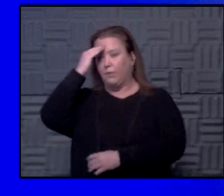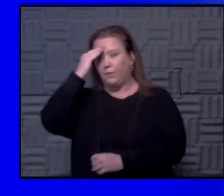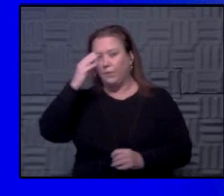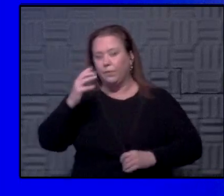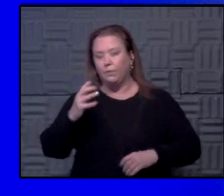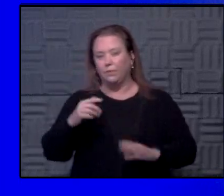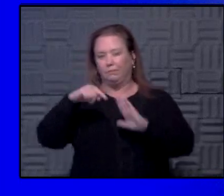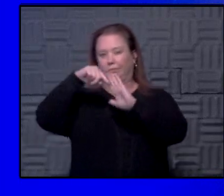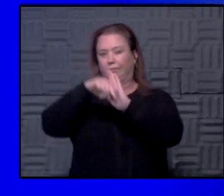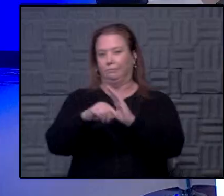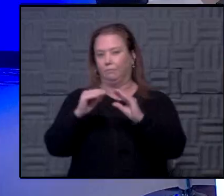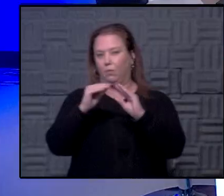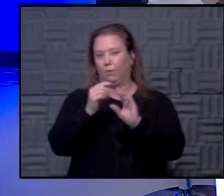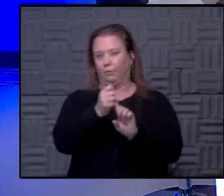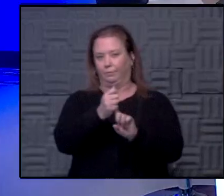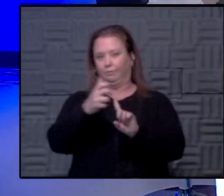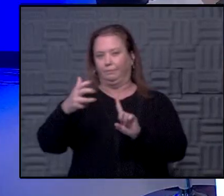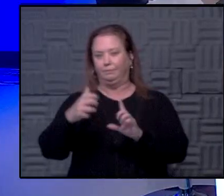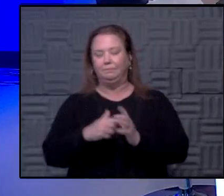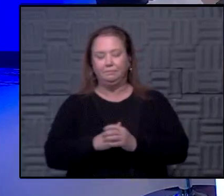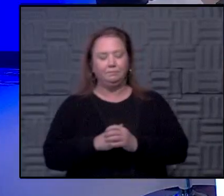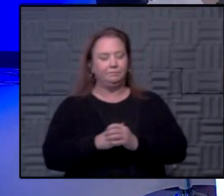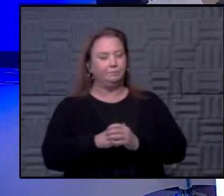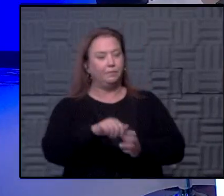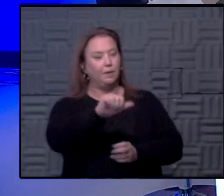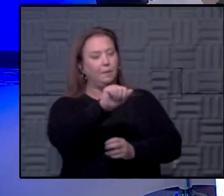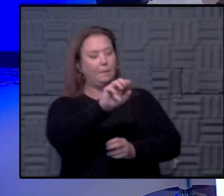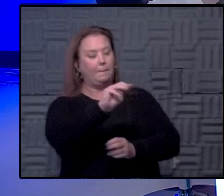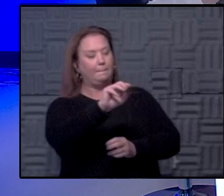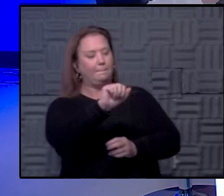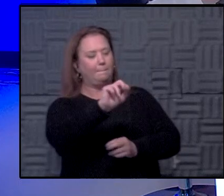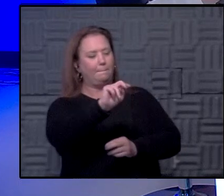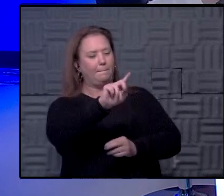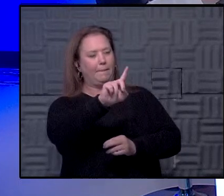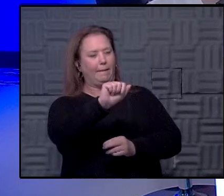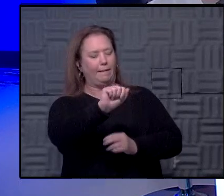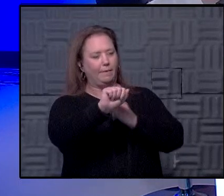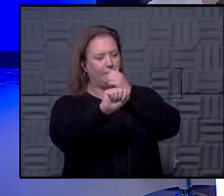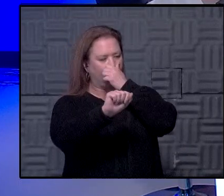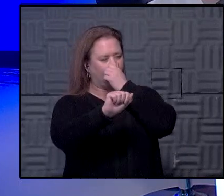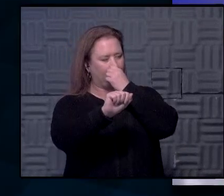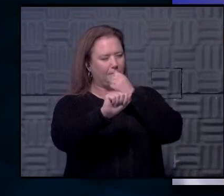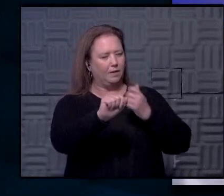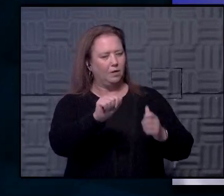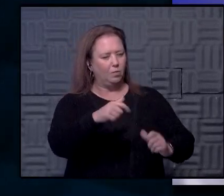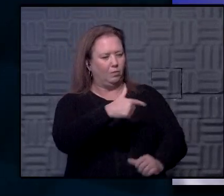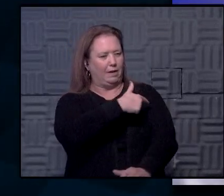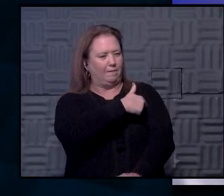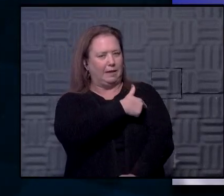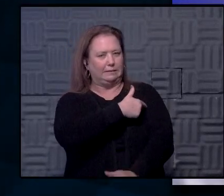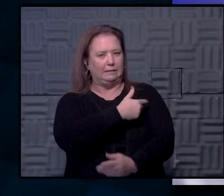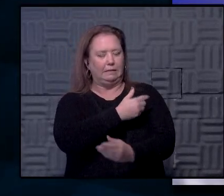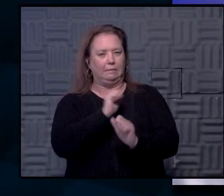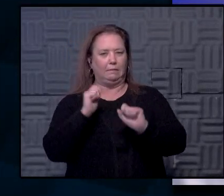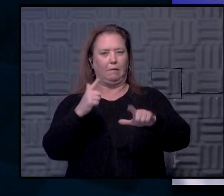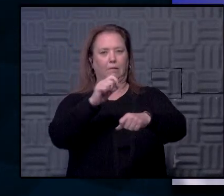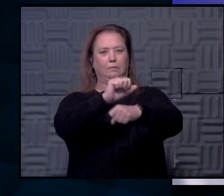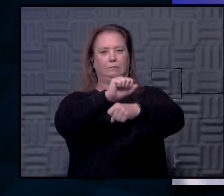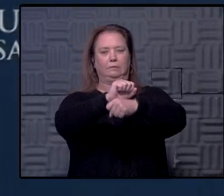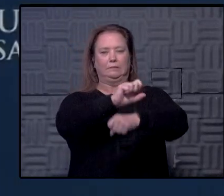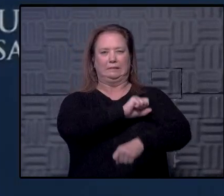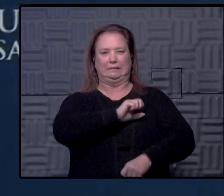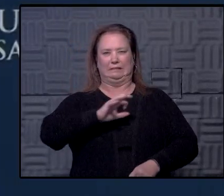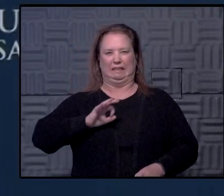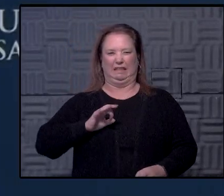certainly talk more about that. Amanda, other thoughts you have? I mean, when we hear about this and we go to vaccinate our employees with influenza, you don't really